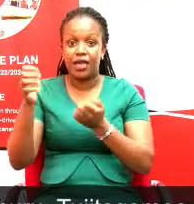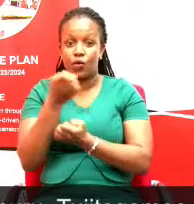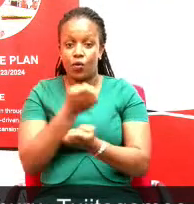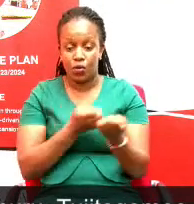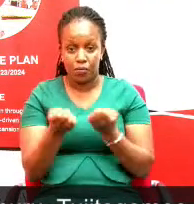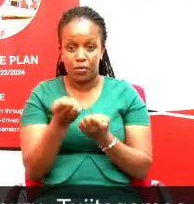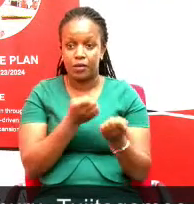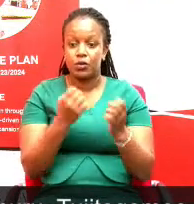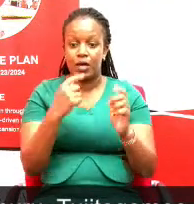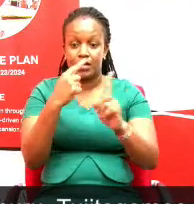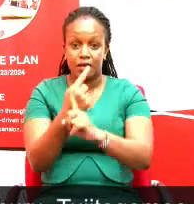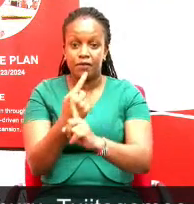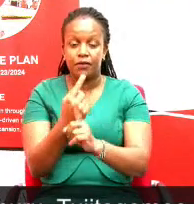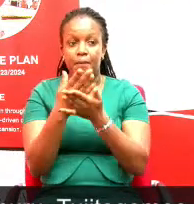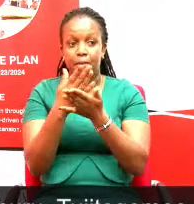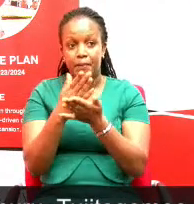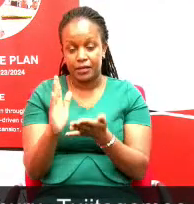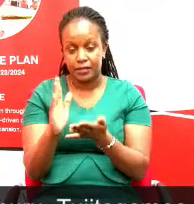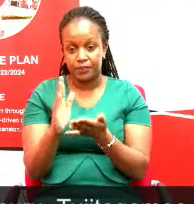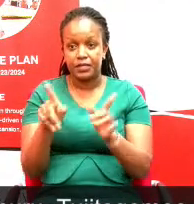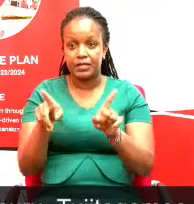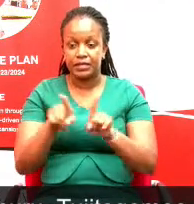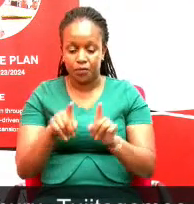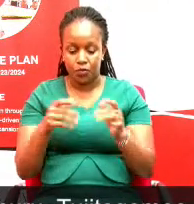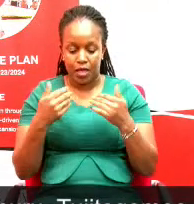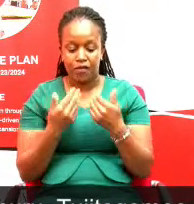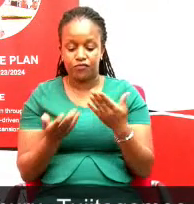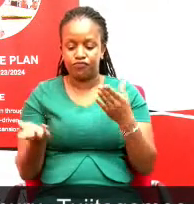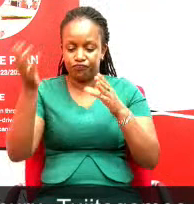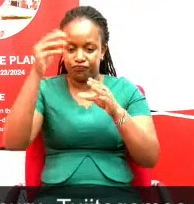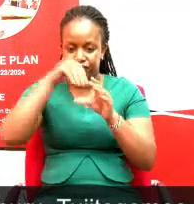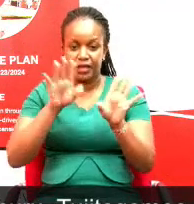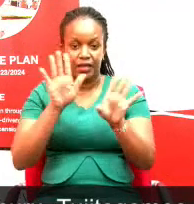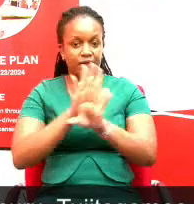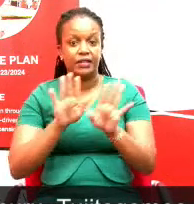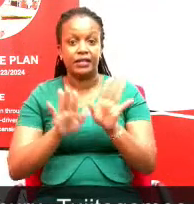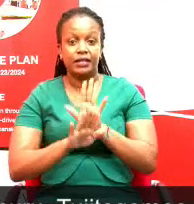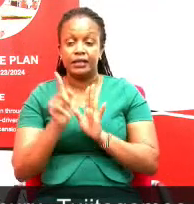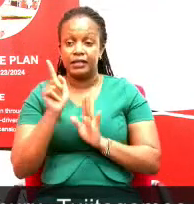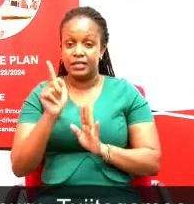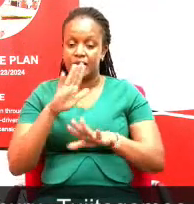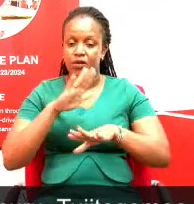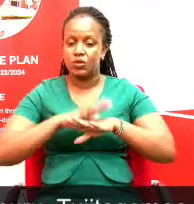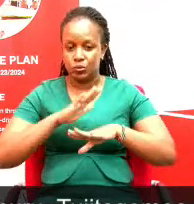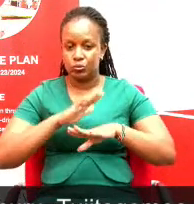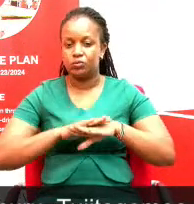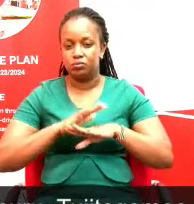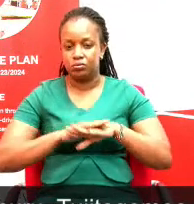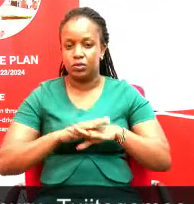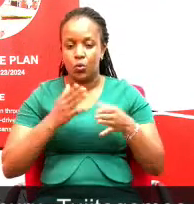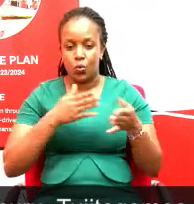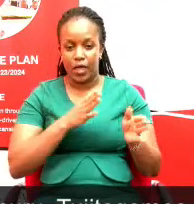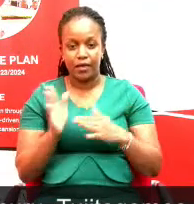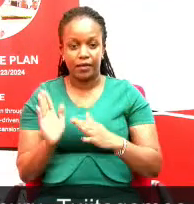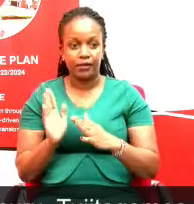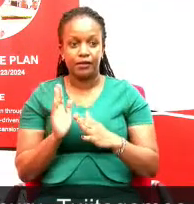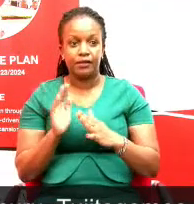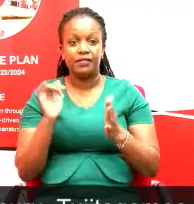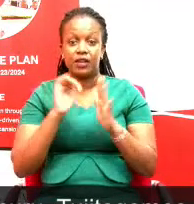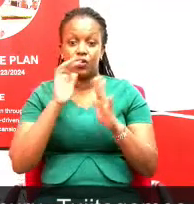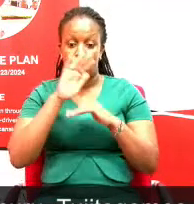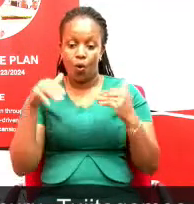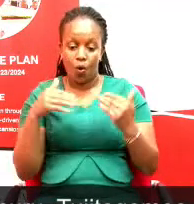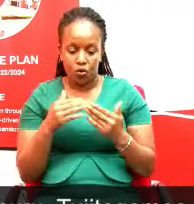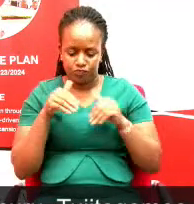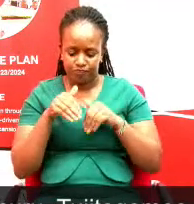desired path. And since you've incorporated this is also another milestone that we are all